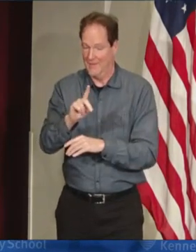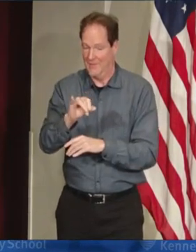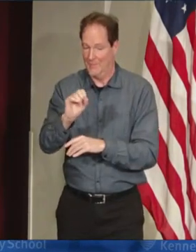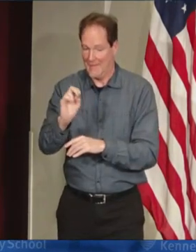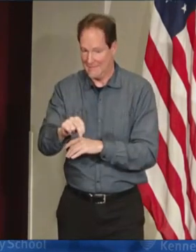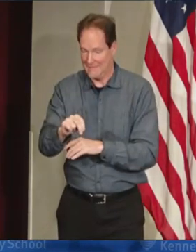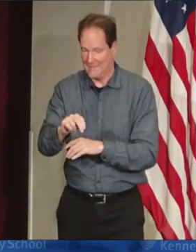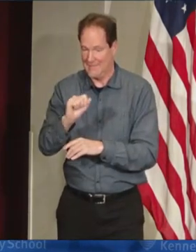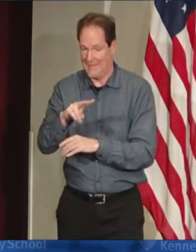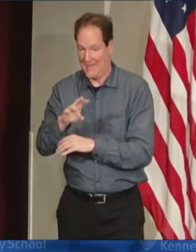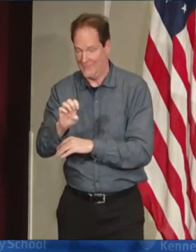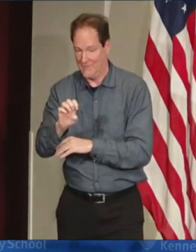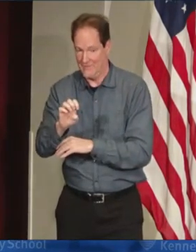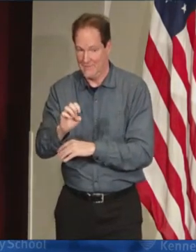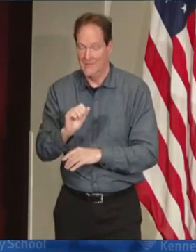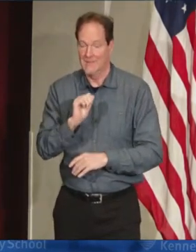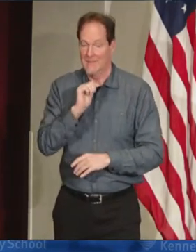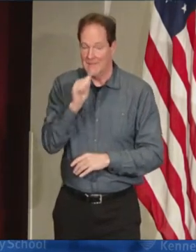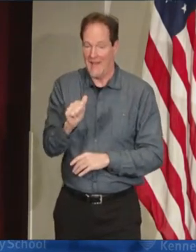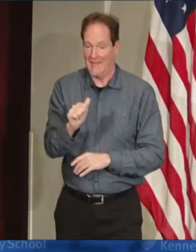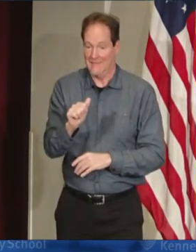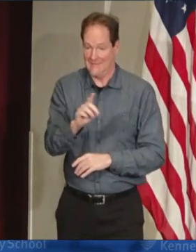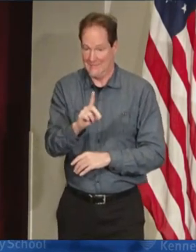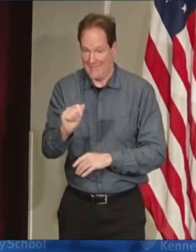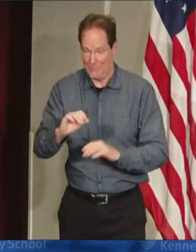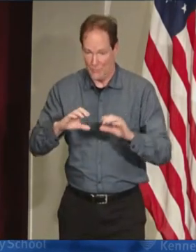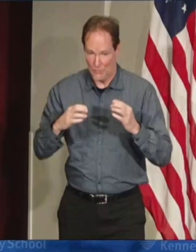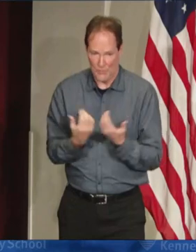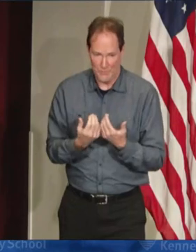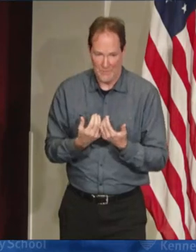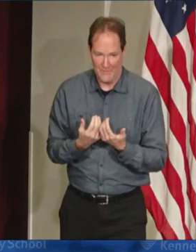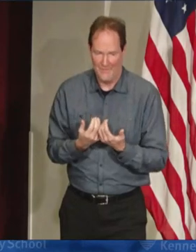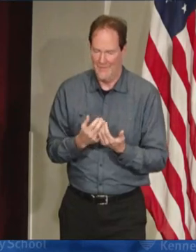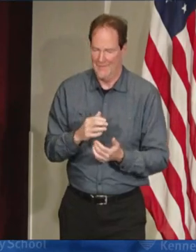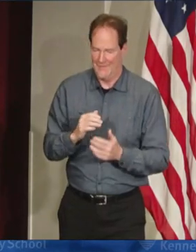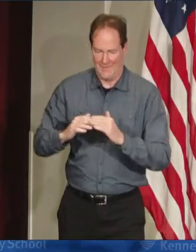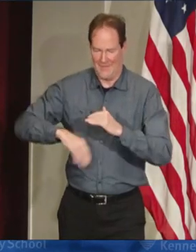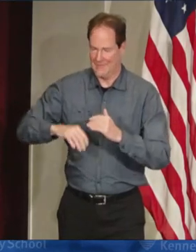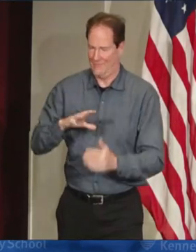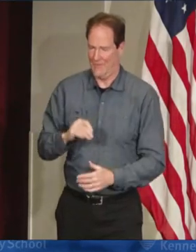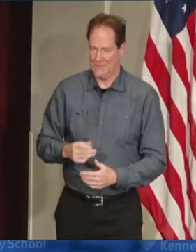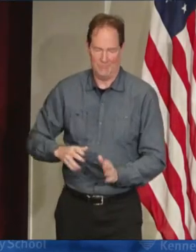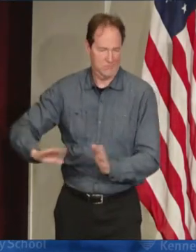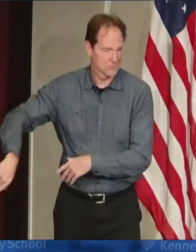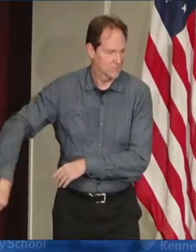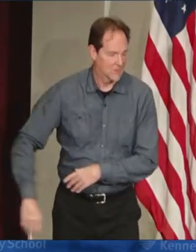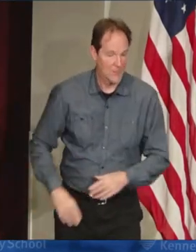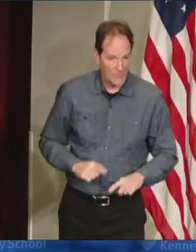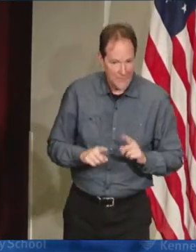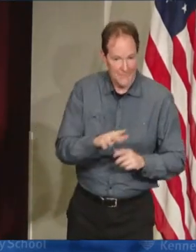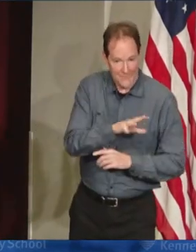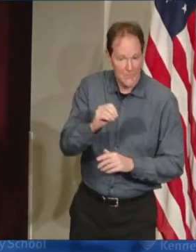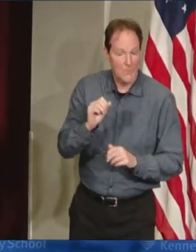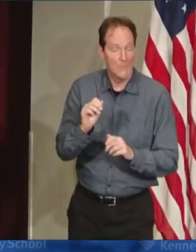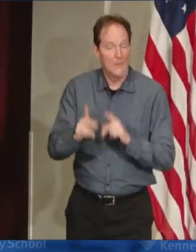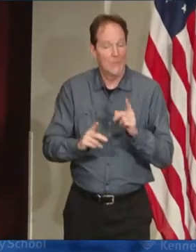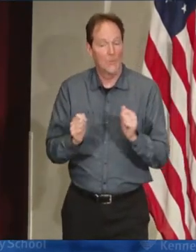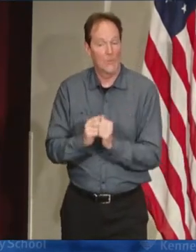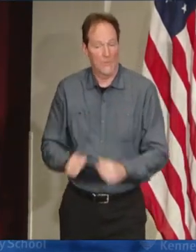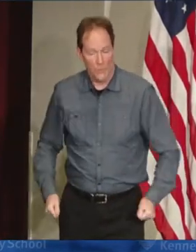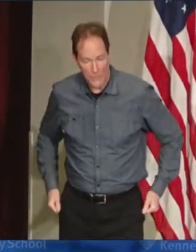for a non-disabled group, 50 people would be, nobody would even look at it. But 50 people using wheelchairs and,